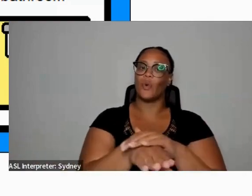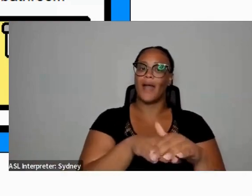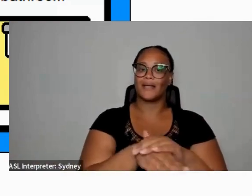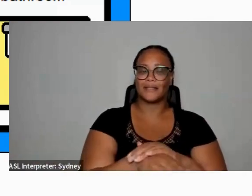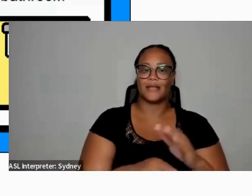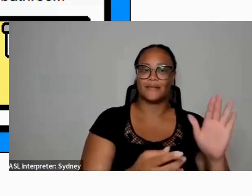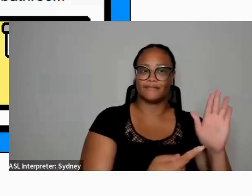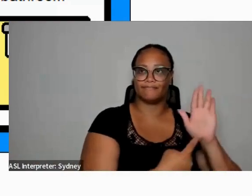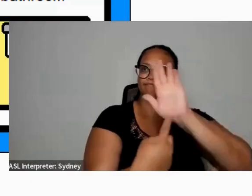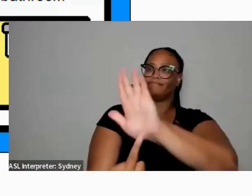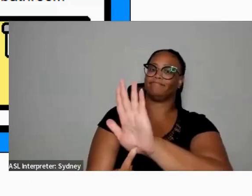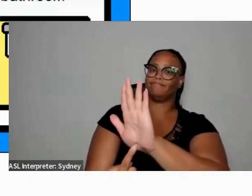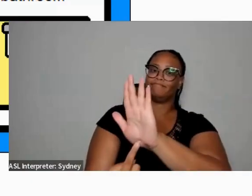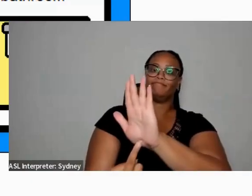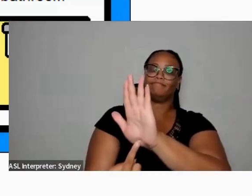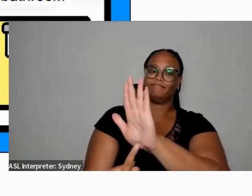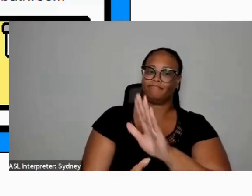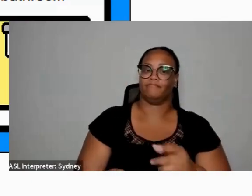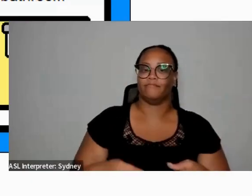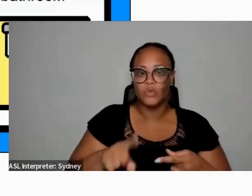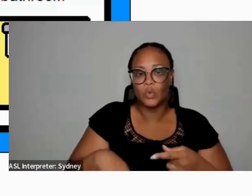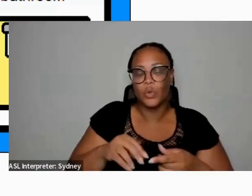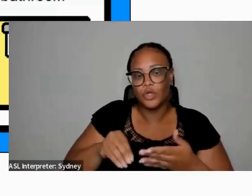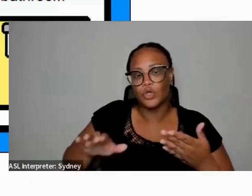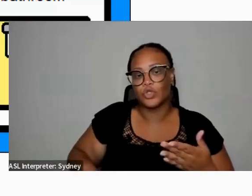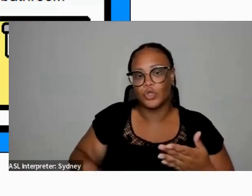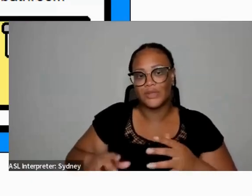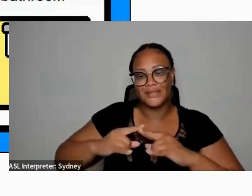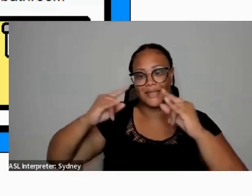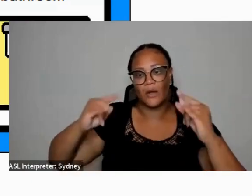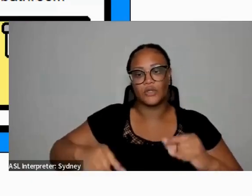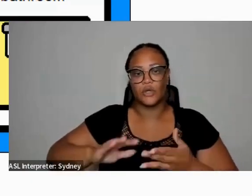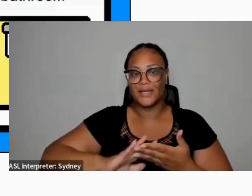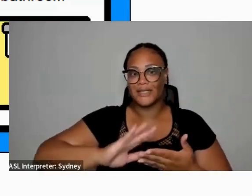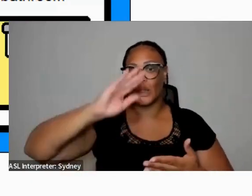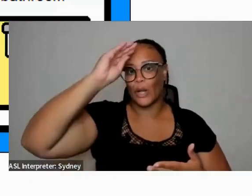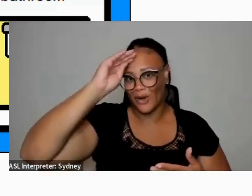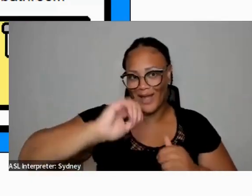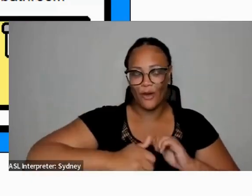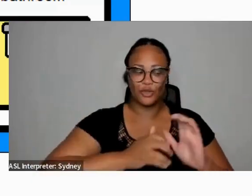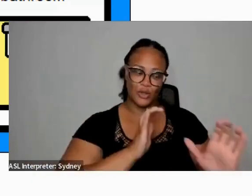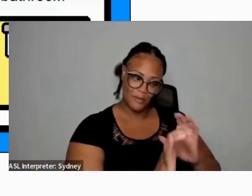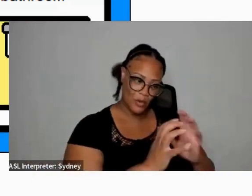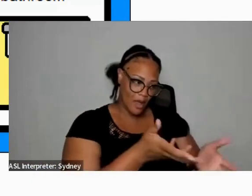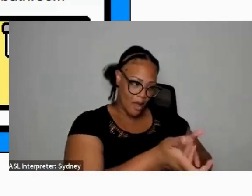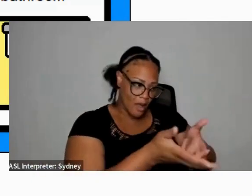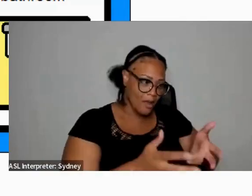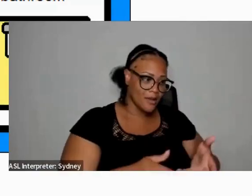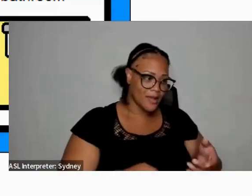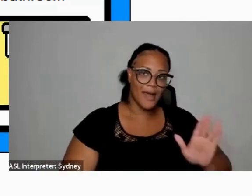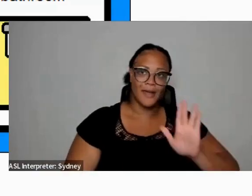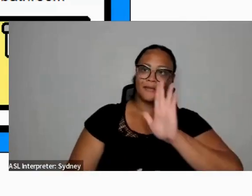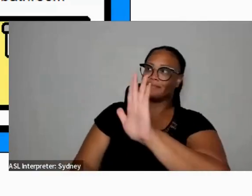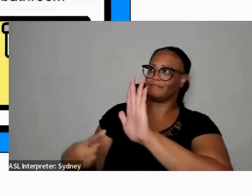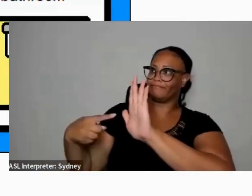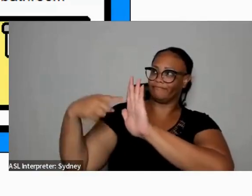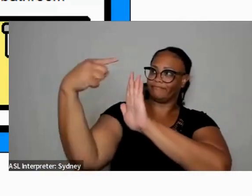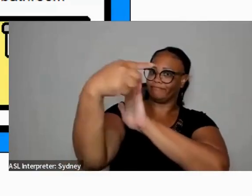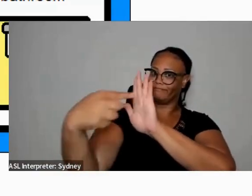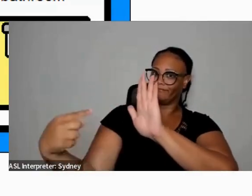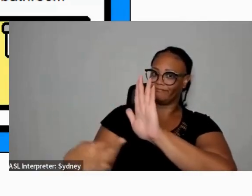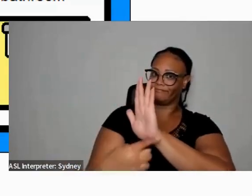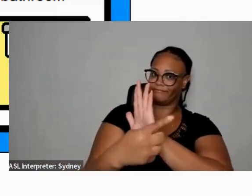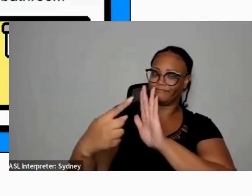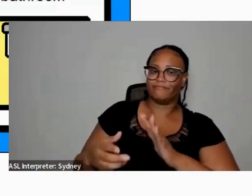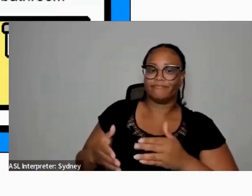as your students and your child's camp counselor is learning their communication. Have this more readily